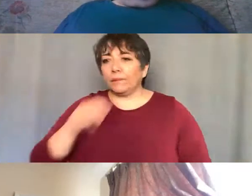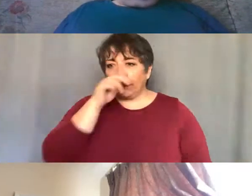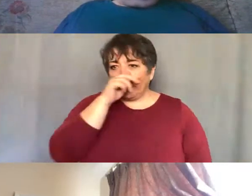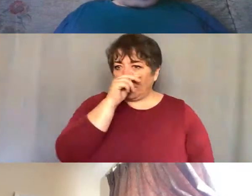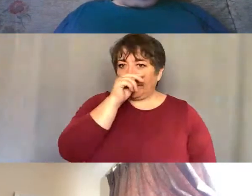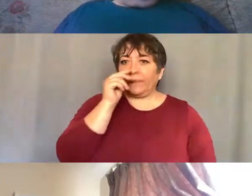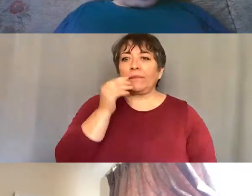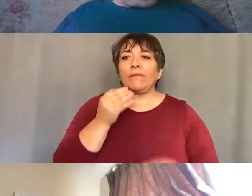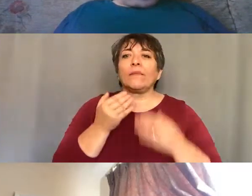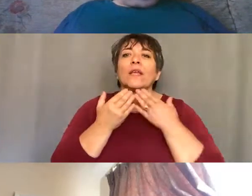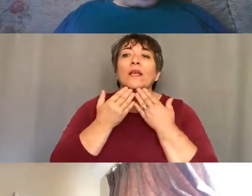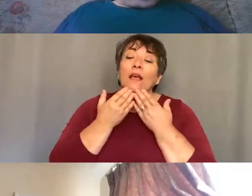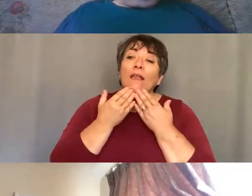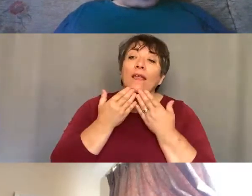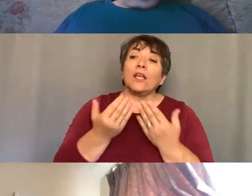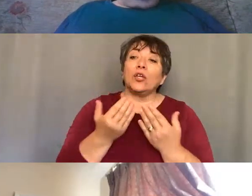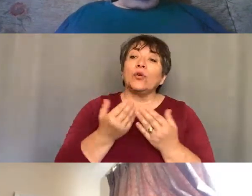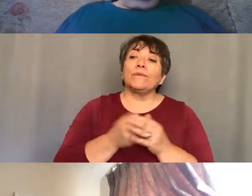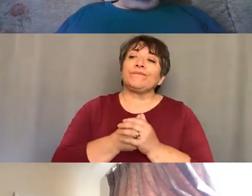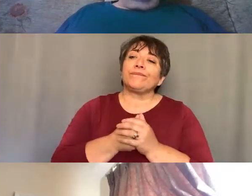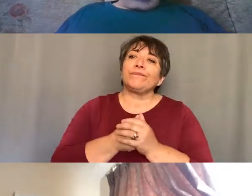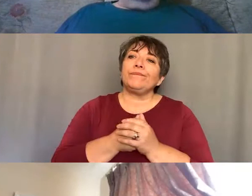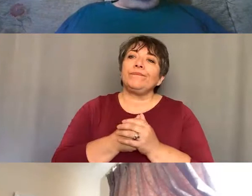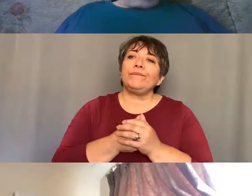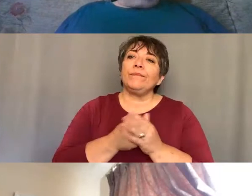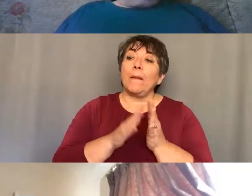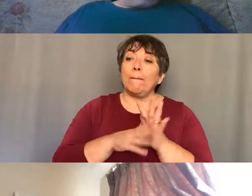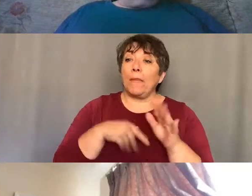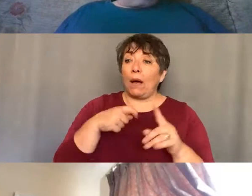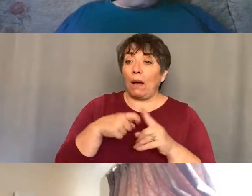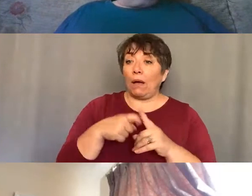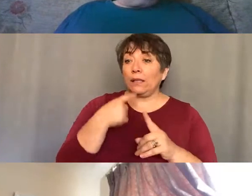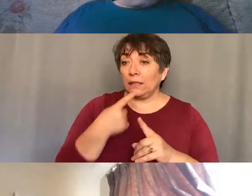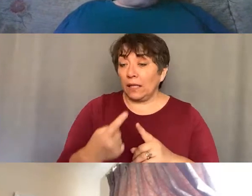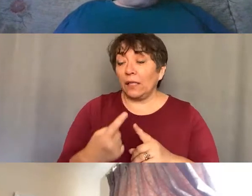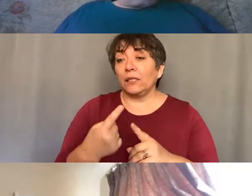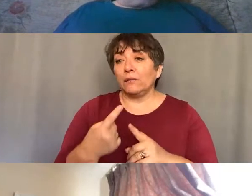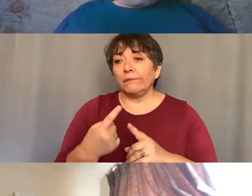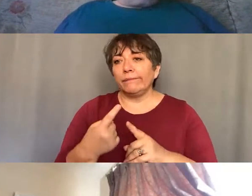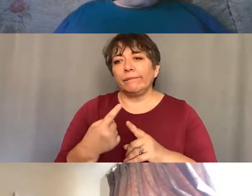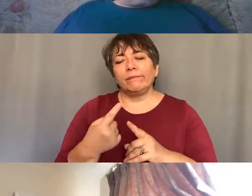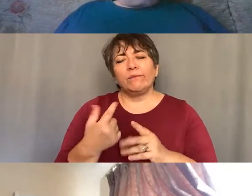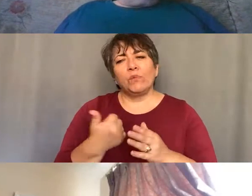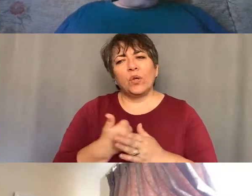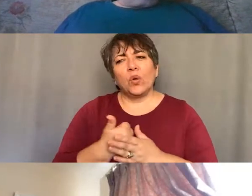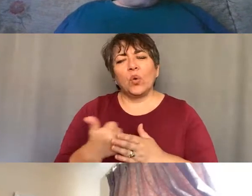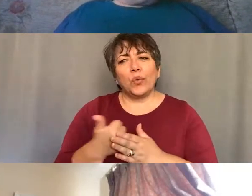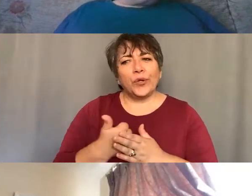Yeah, thank you for the question, and we are continuously reviewing our own performance and looking what that demand will be. And in terms